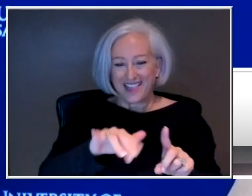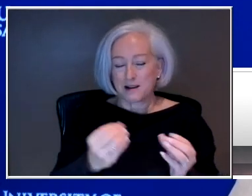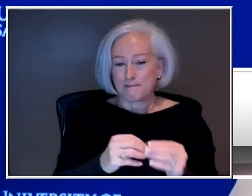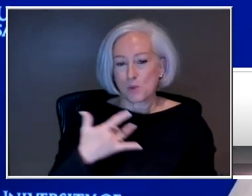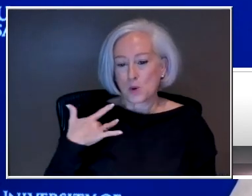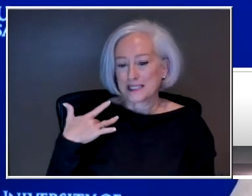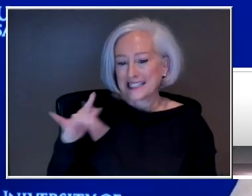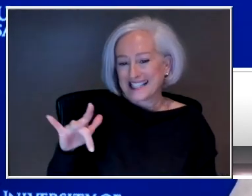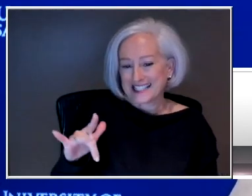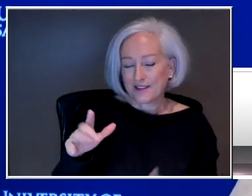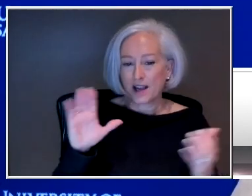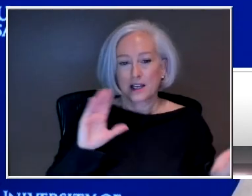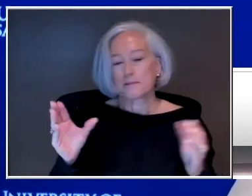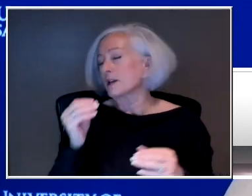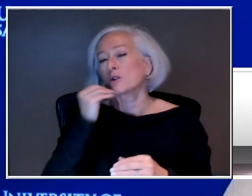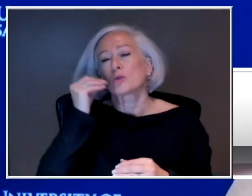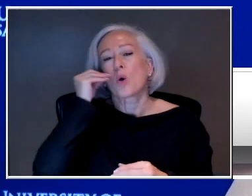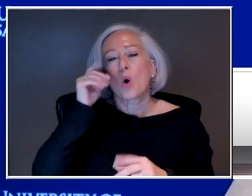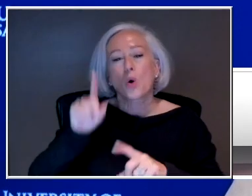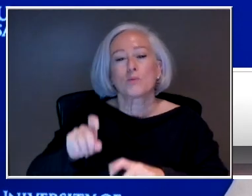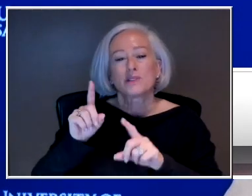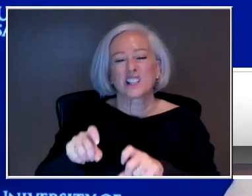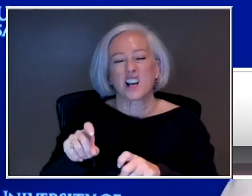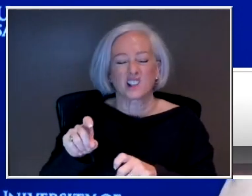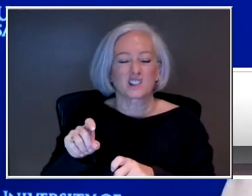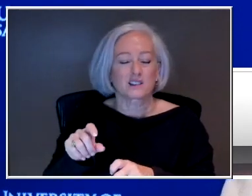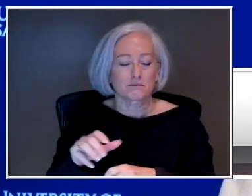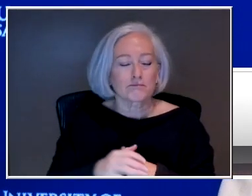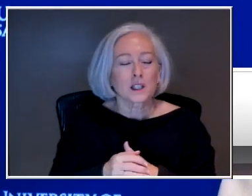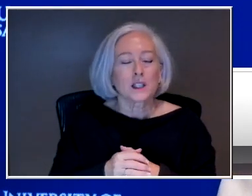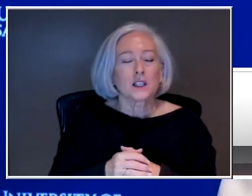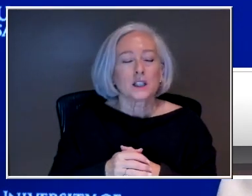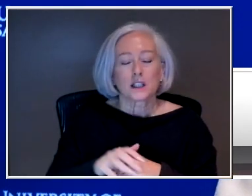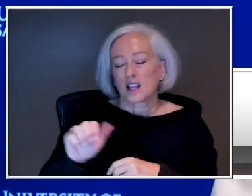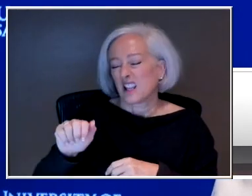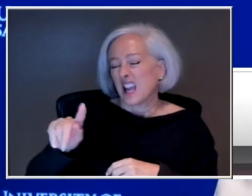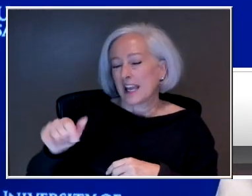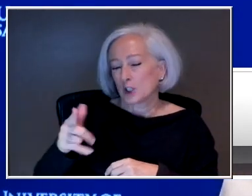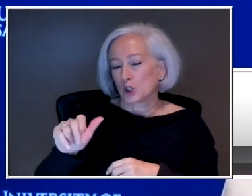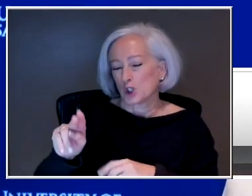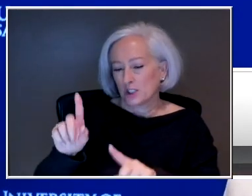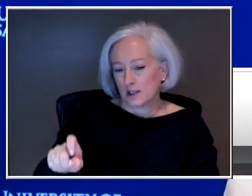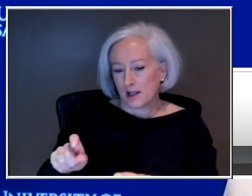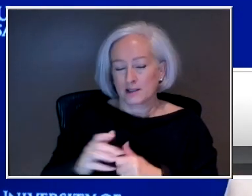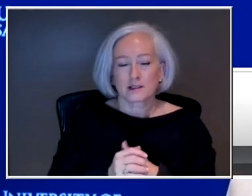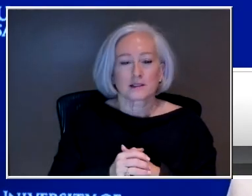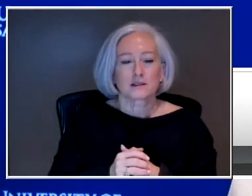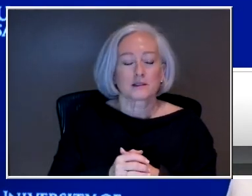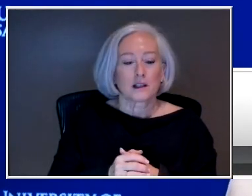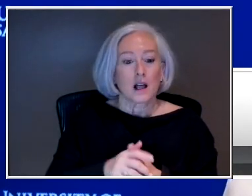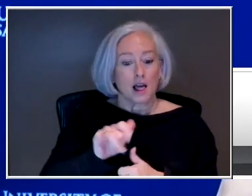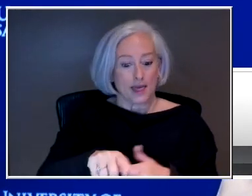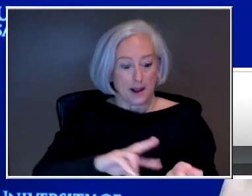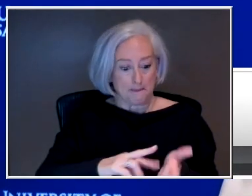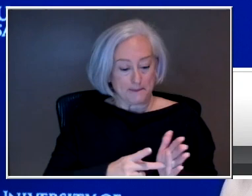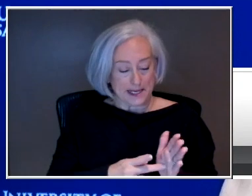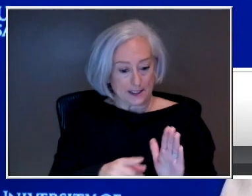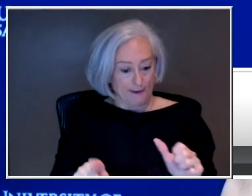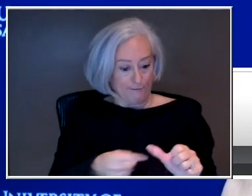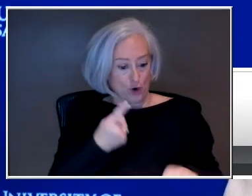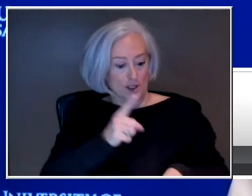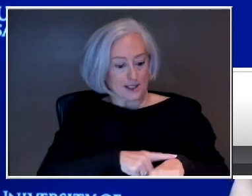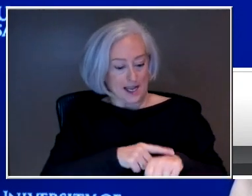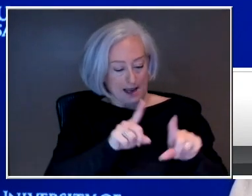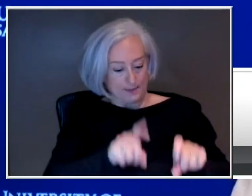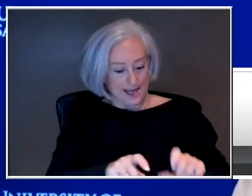home tests that we have, those antigen tests. So that then says, okay, well, if you're negative on the first day, check